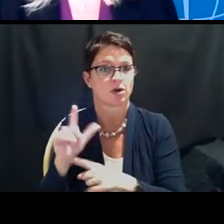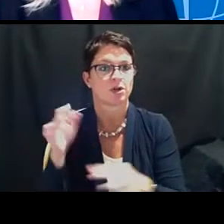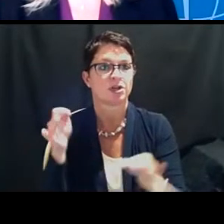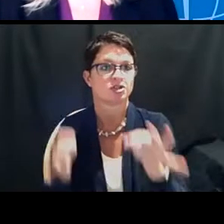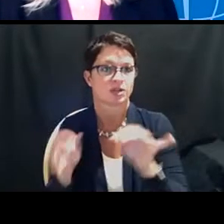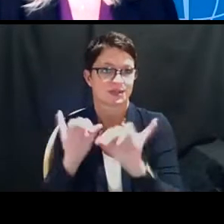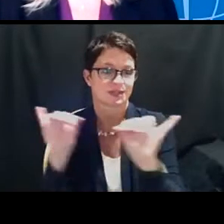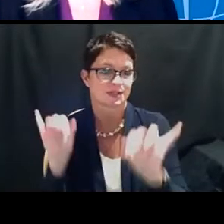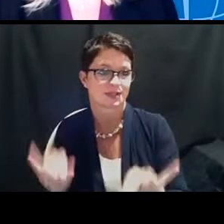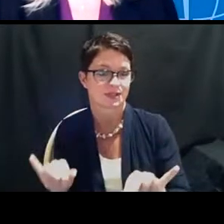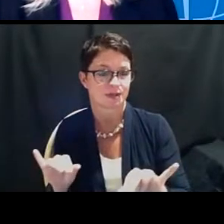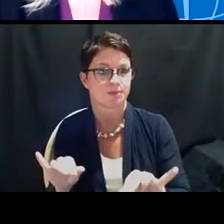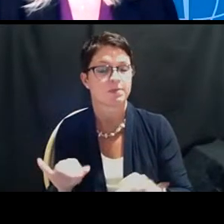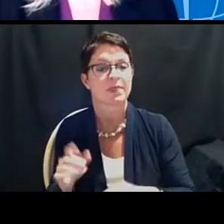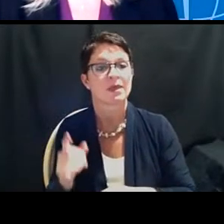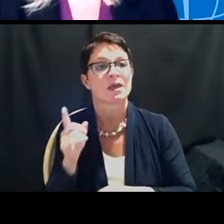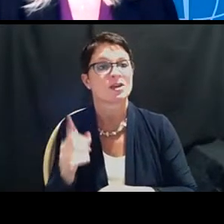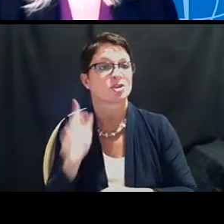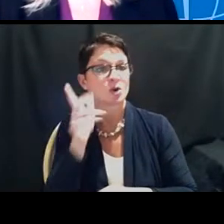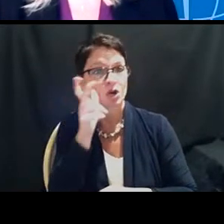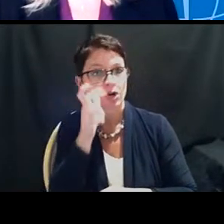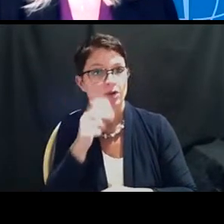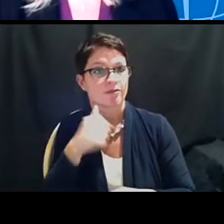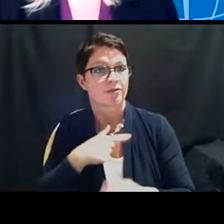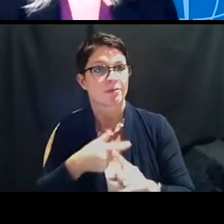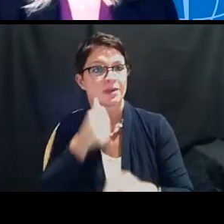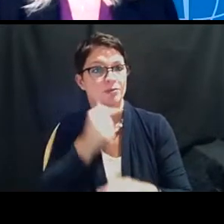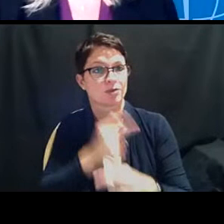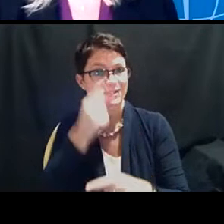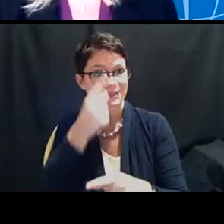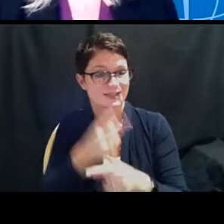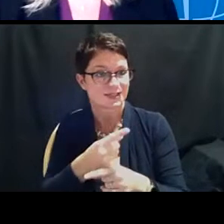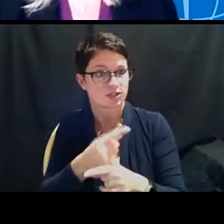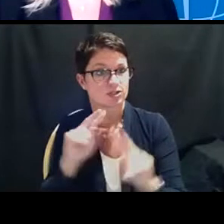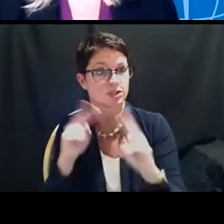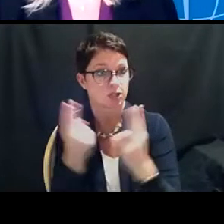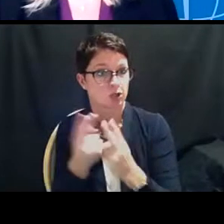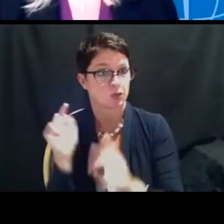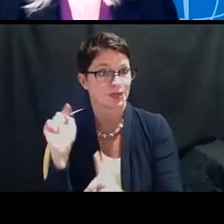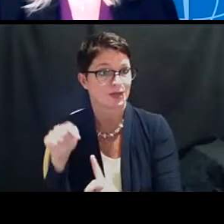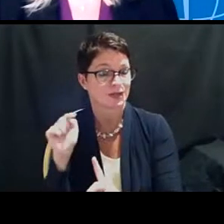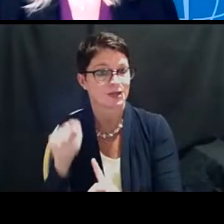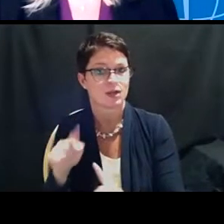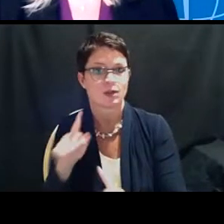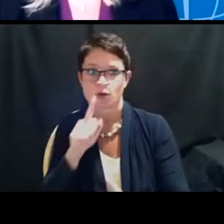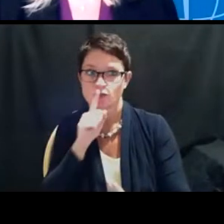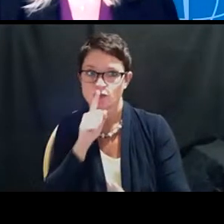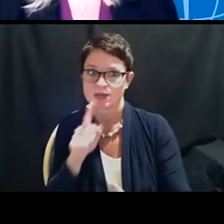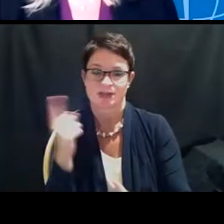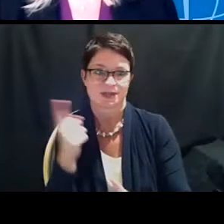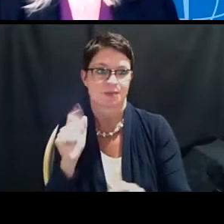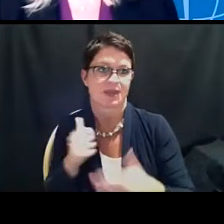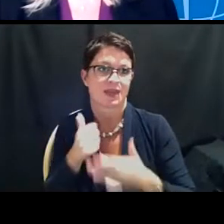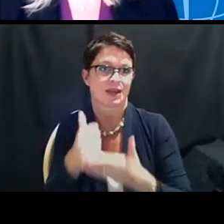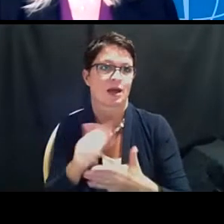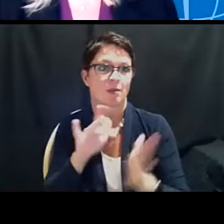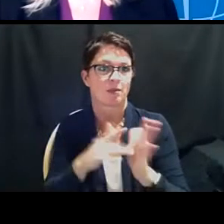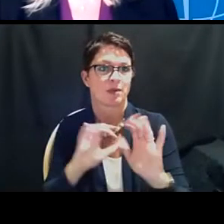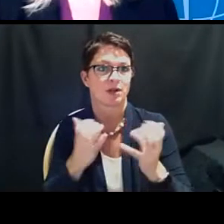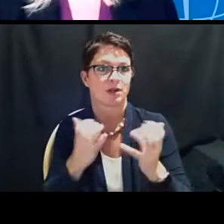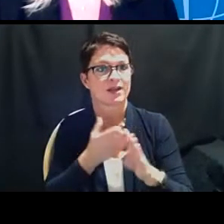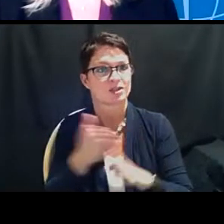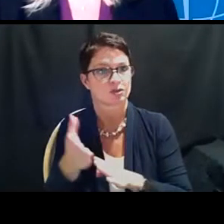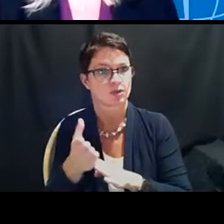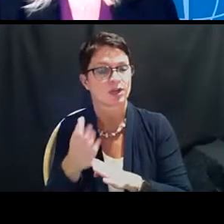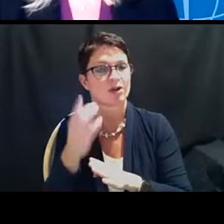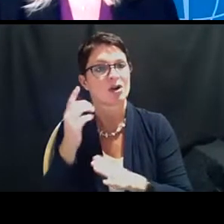in the union trades, as you've heard from the brothers and sisters here tonight, are really something that can generate a middle-class career track